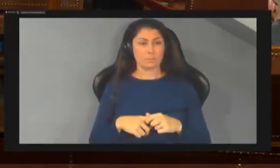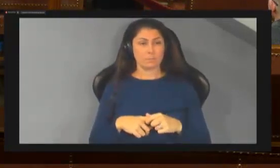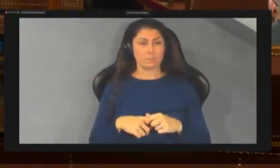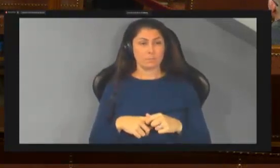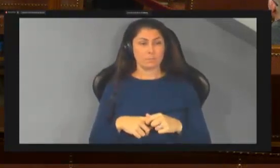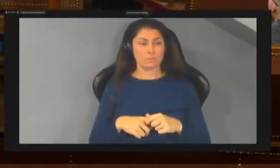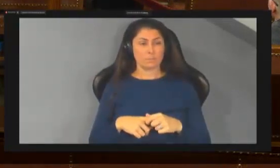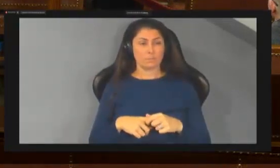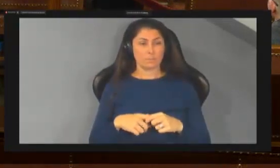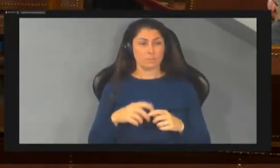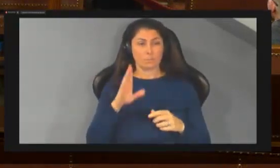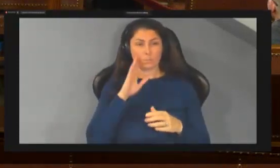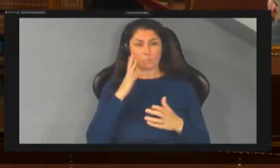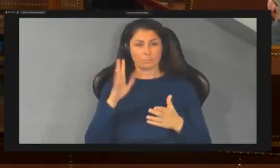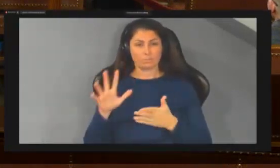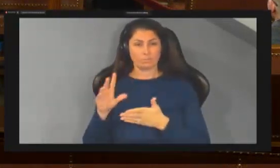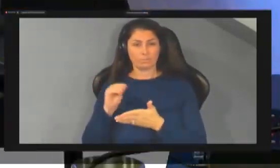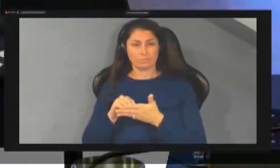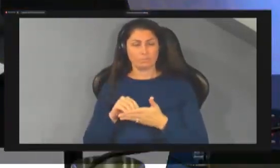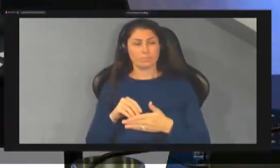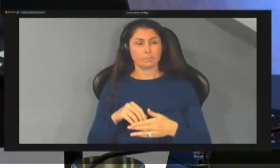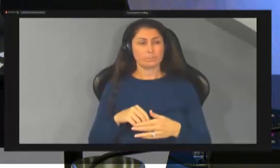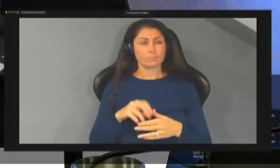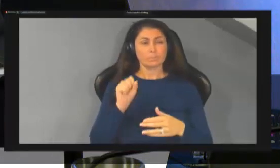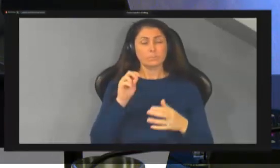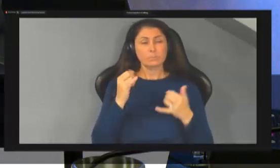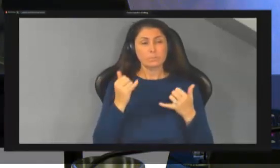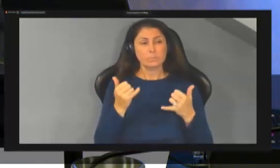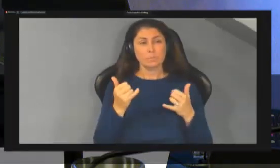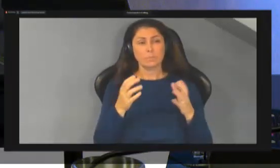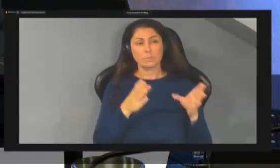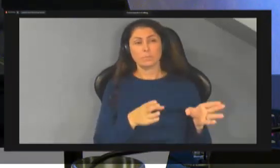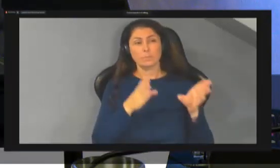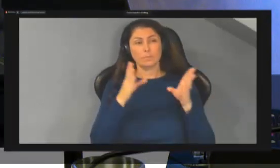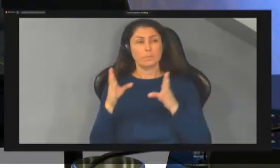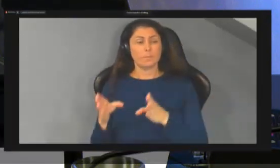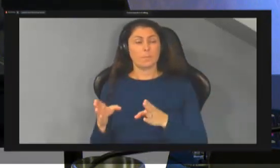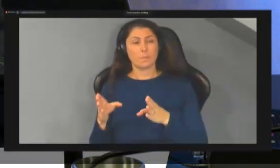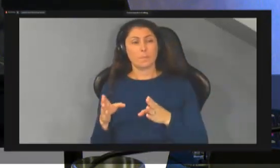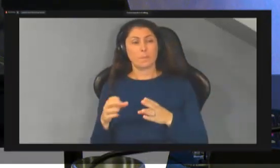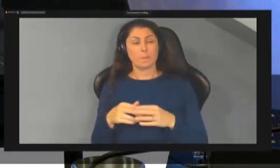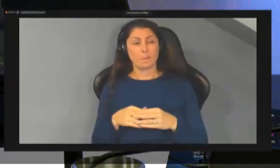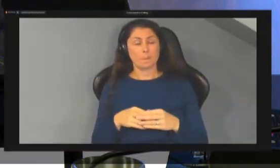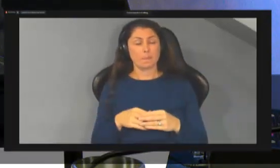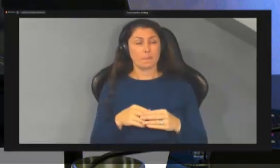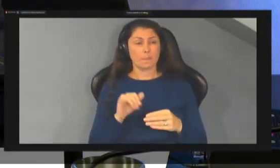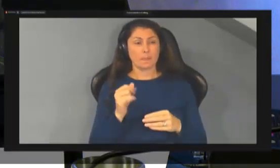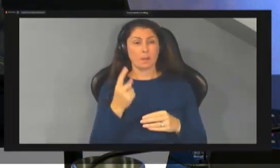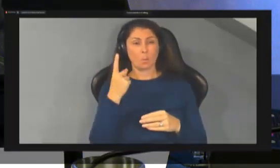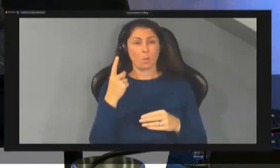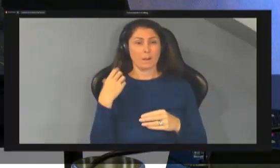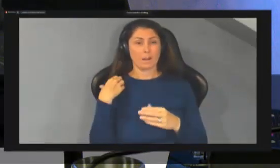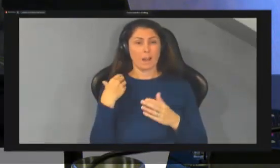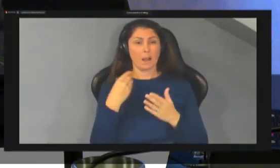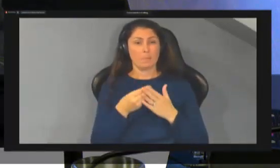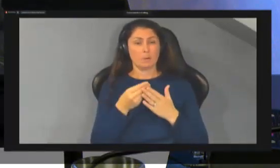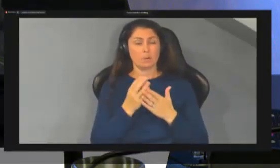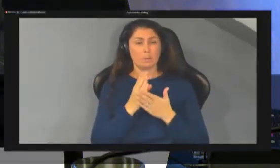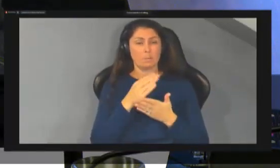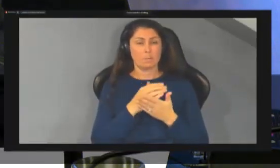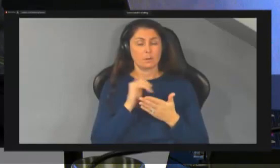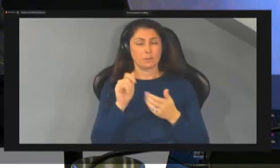Duly noted. So now we will move on to the one capital budget amendment from the